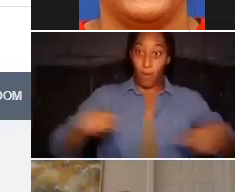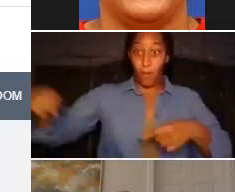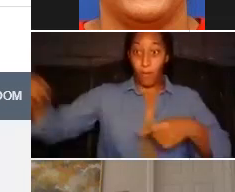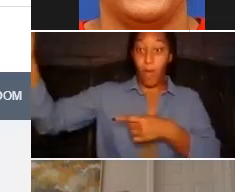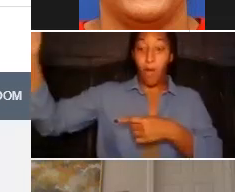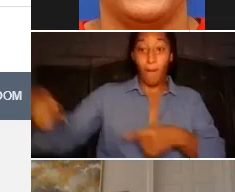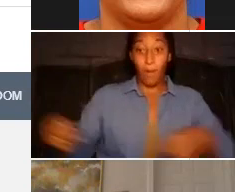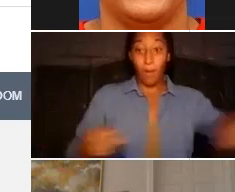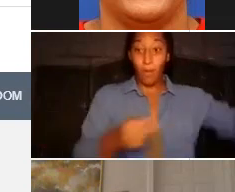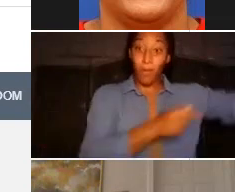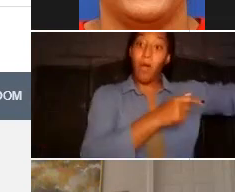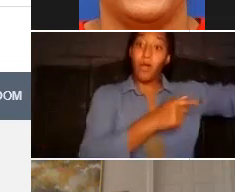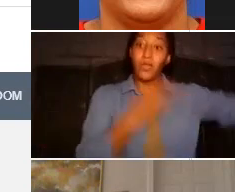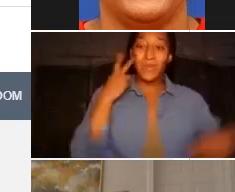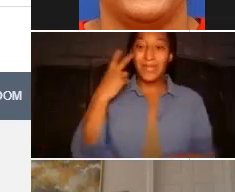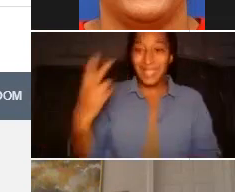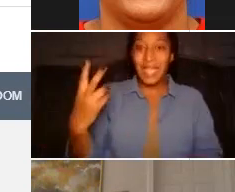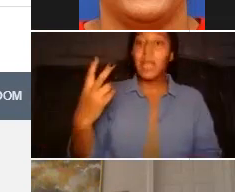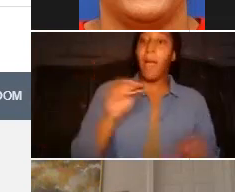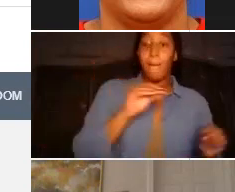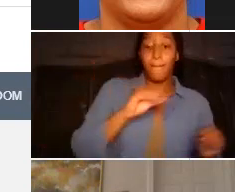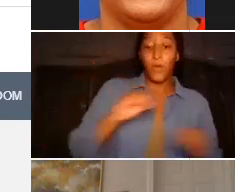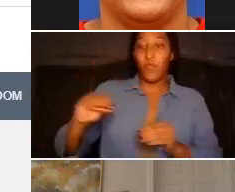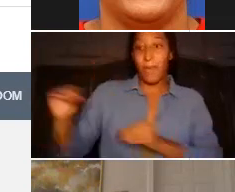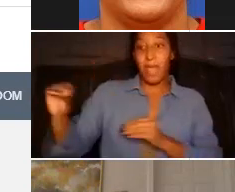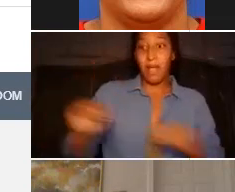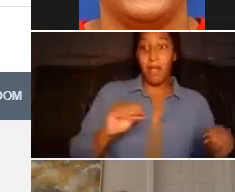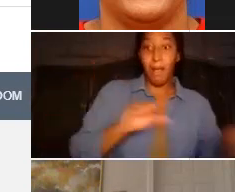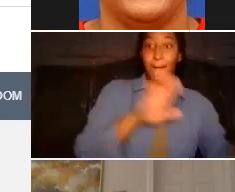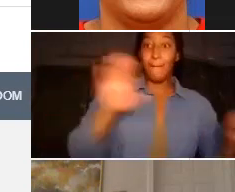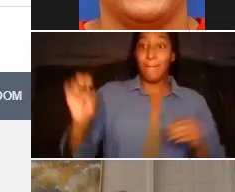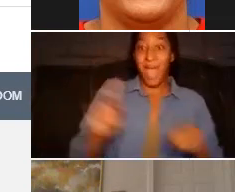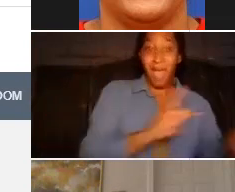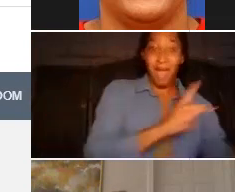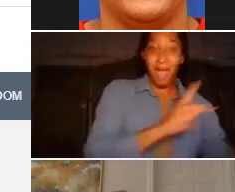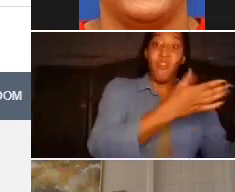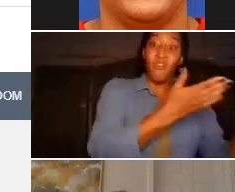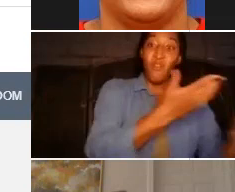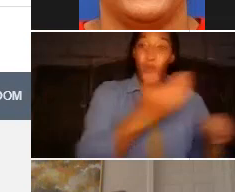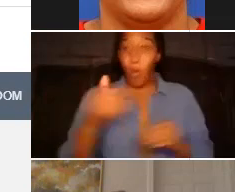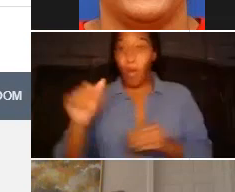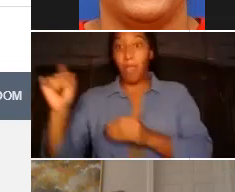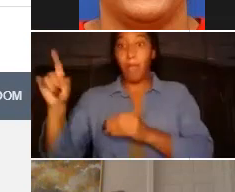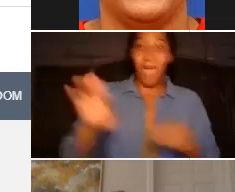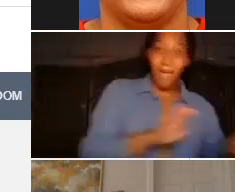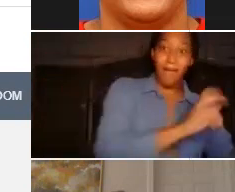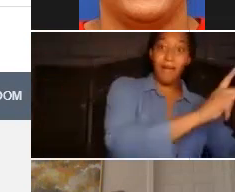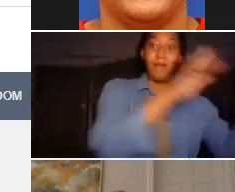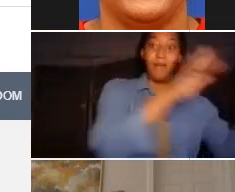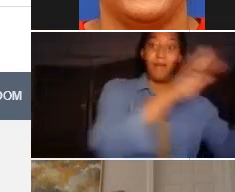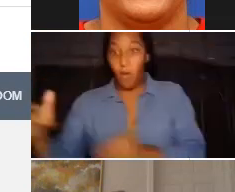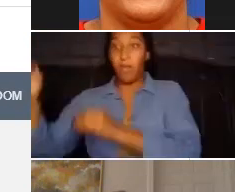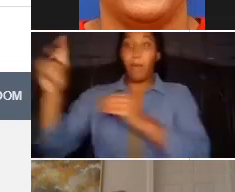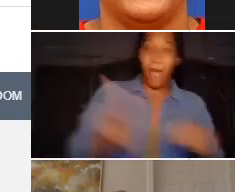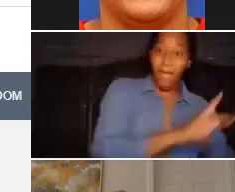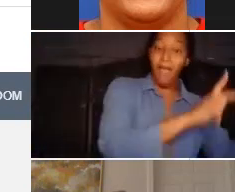even things that we typically think of as solids, have atoms and molecules that are oscillating, moving back and forth. They